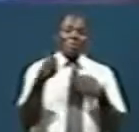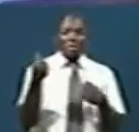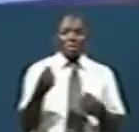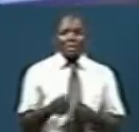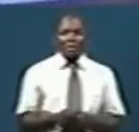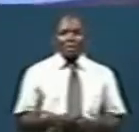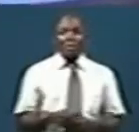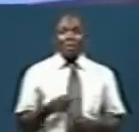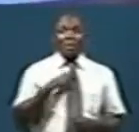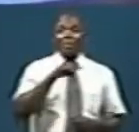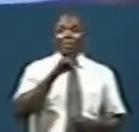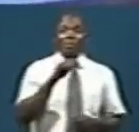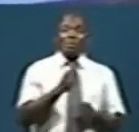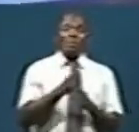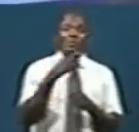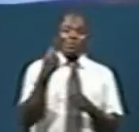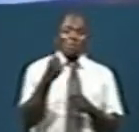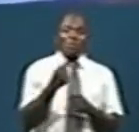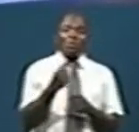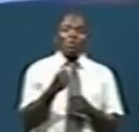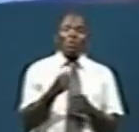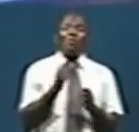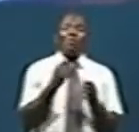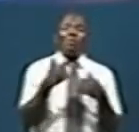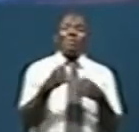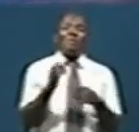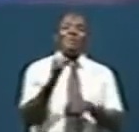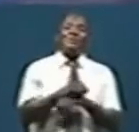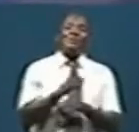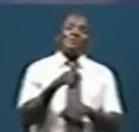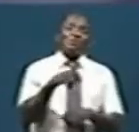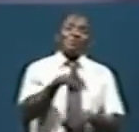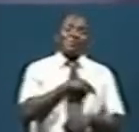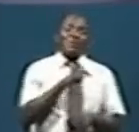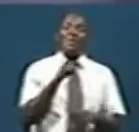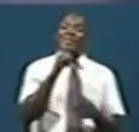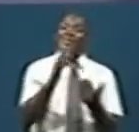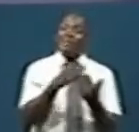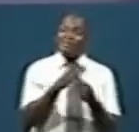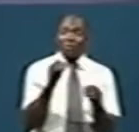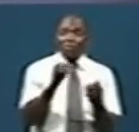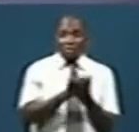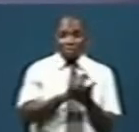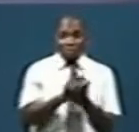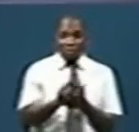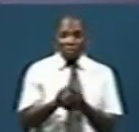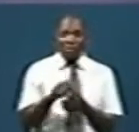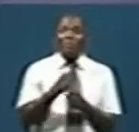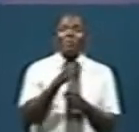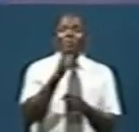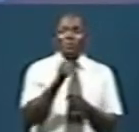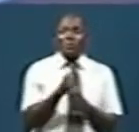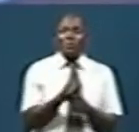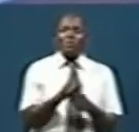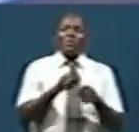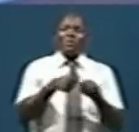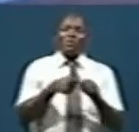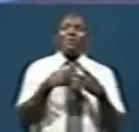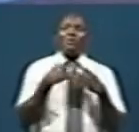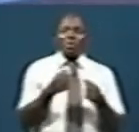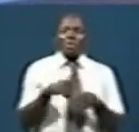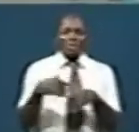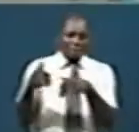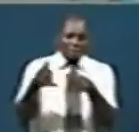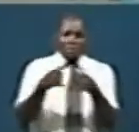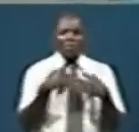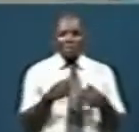Our job is to make sure that we get the 3 points at home. We know it's going to be difficult, but this week is a week where we need to make sure that we start the qualifiers